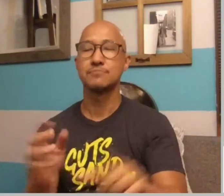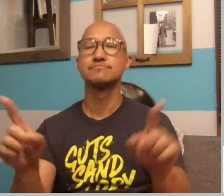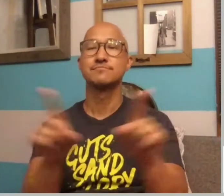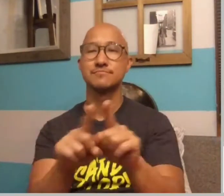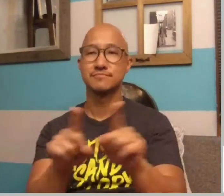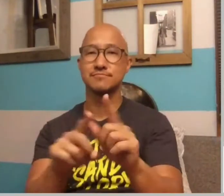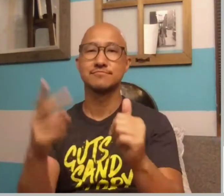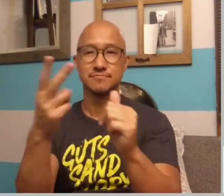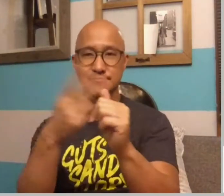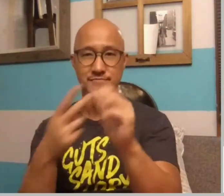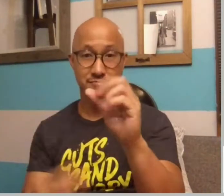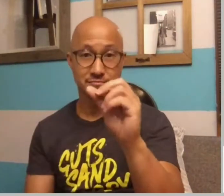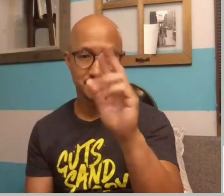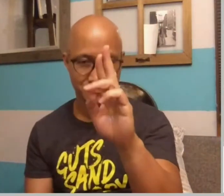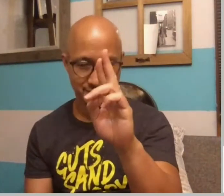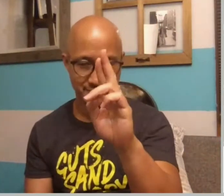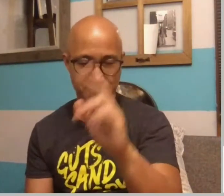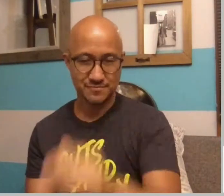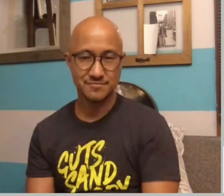successful speakers over the